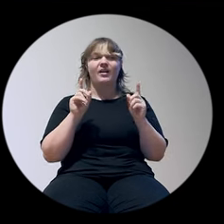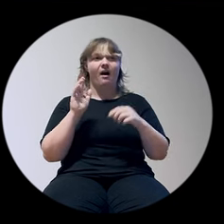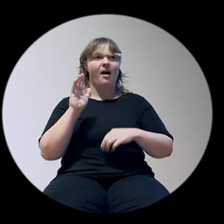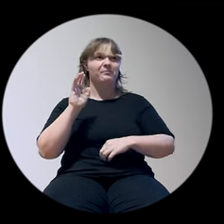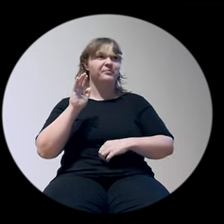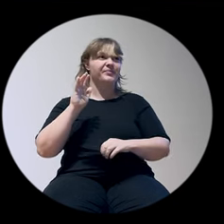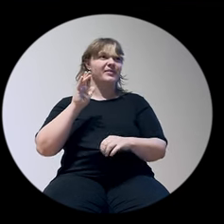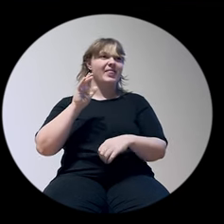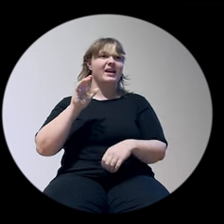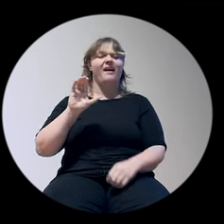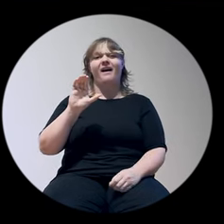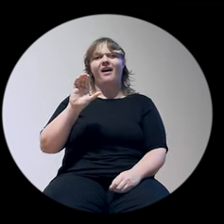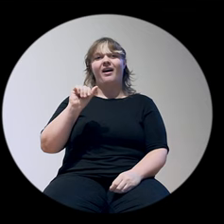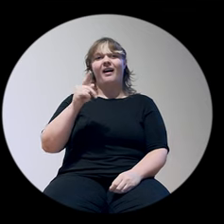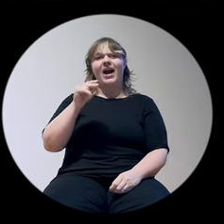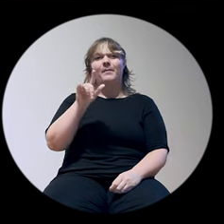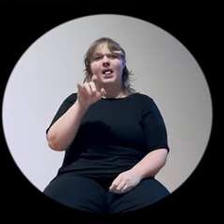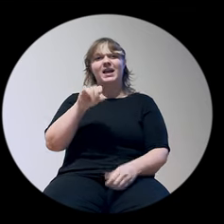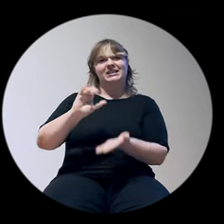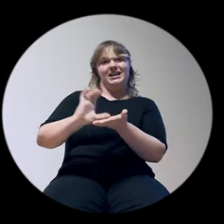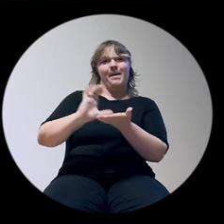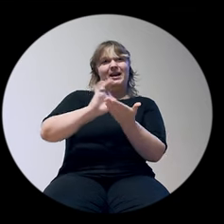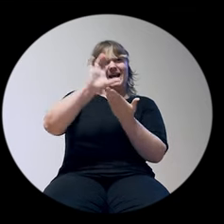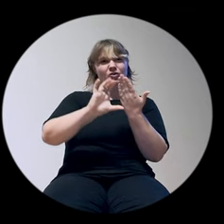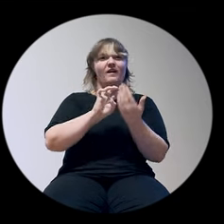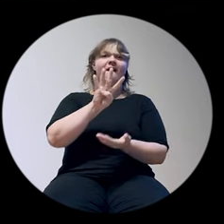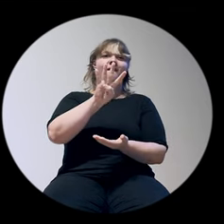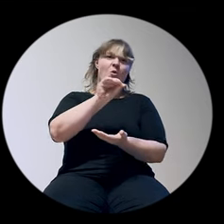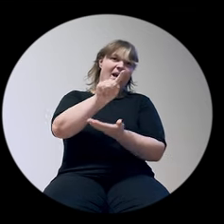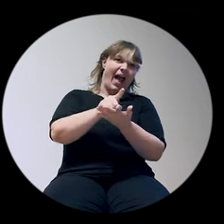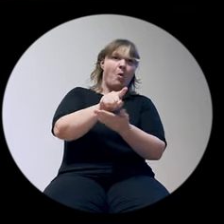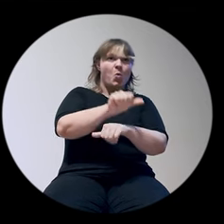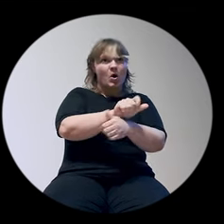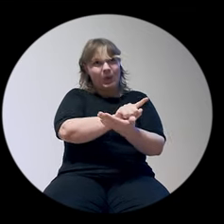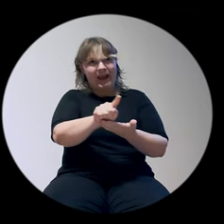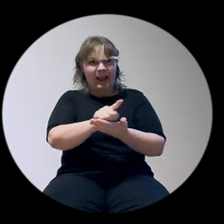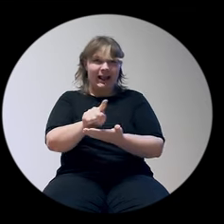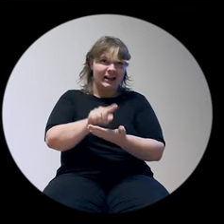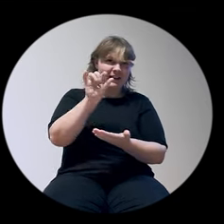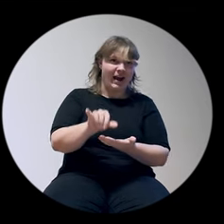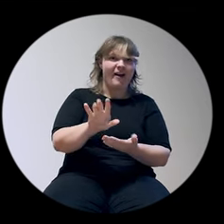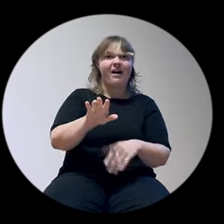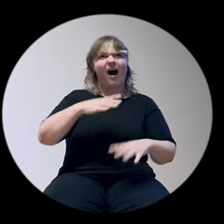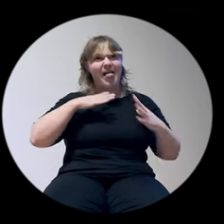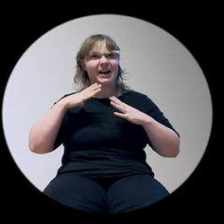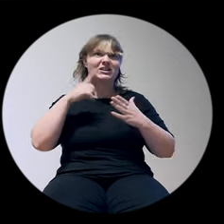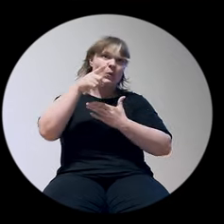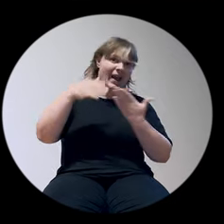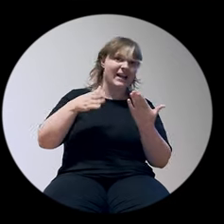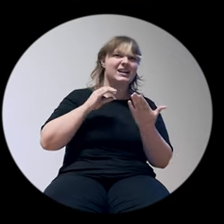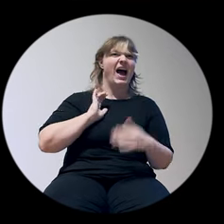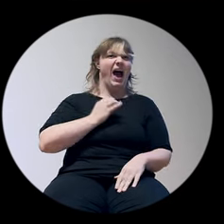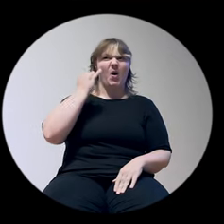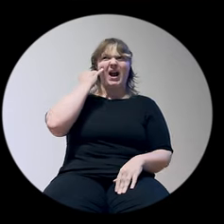a capitalist calendar with 40-hour work weeks, and holidays and weekends. Our